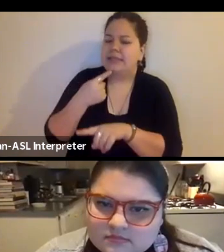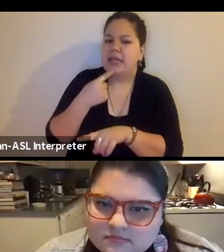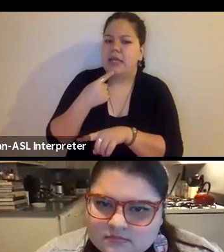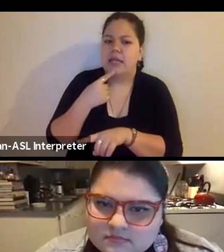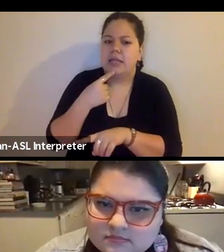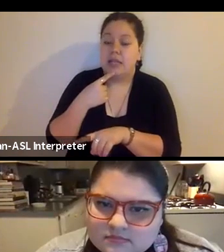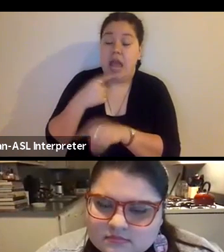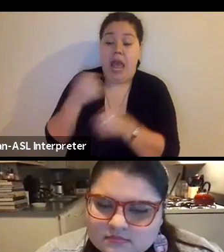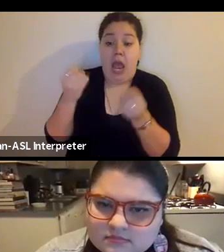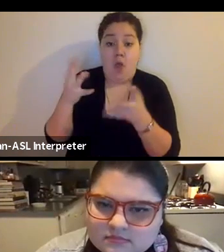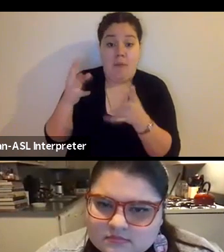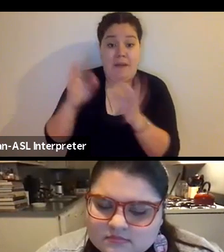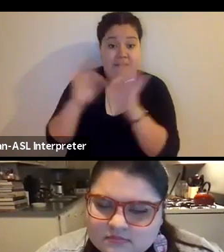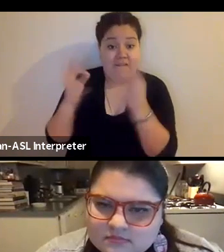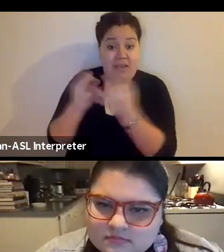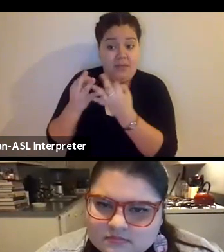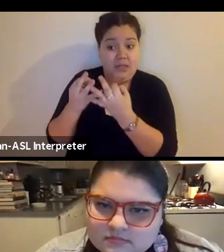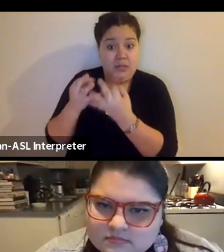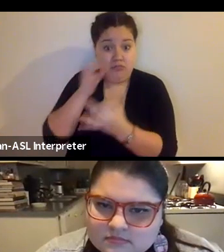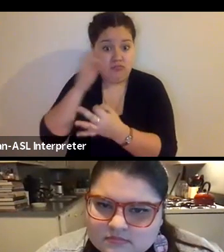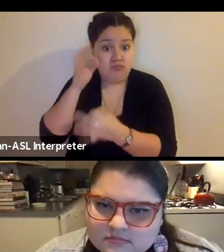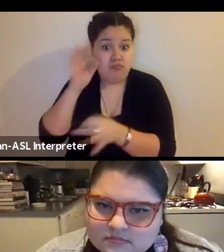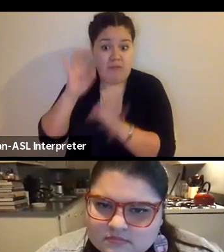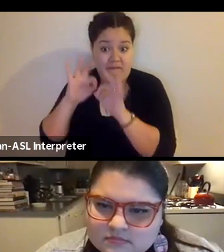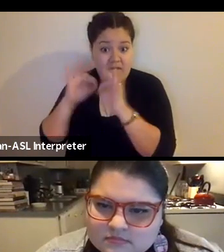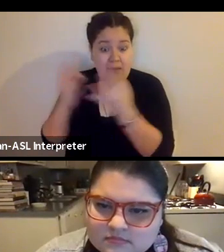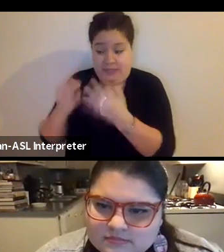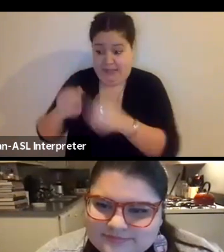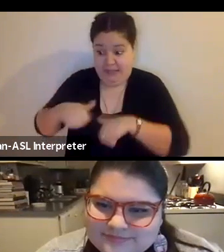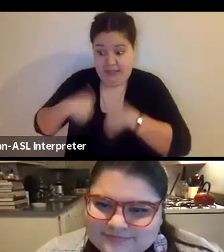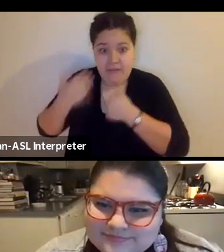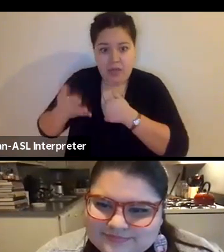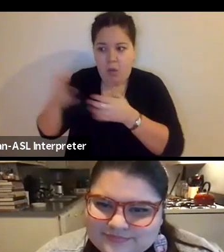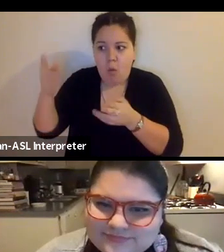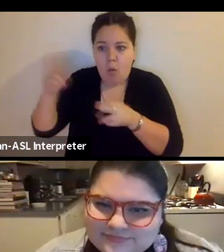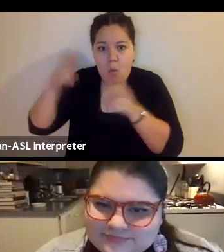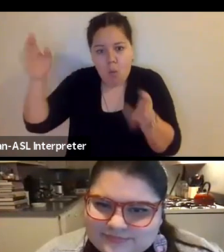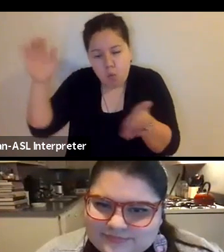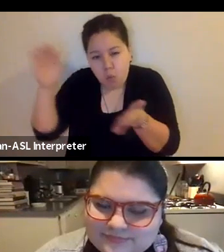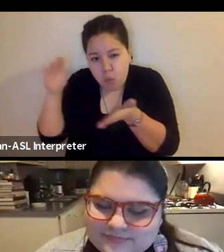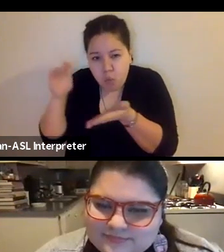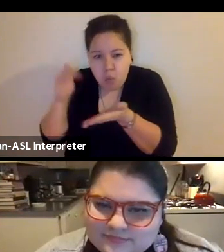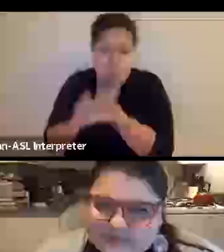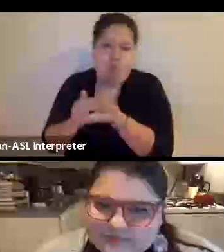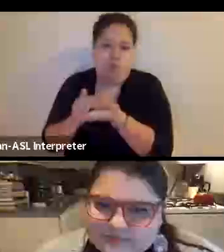gone down so sharply with the price increases in Portland. And that